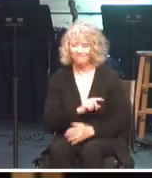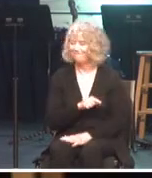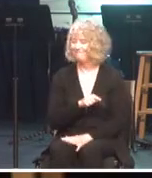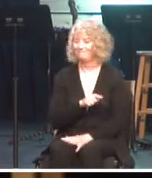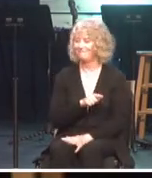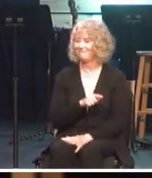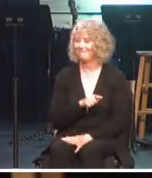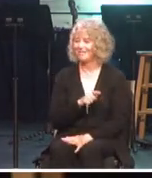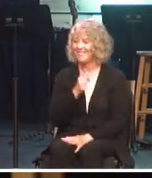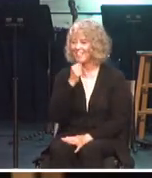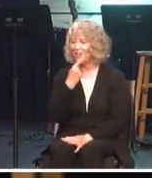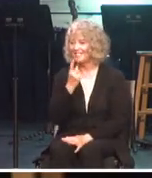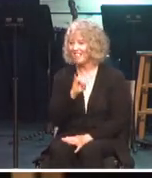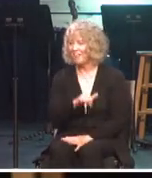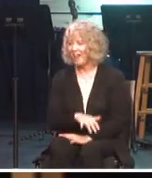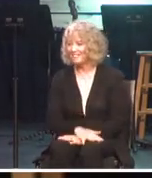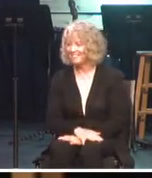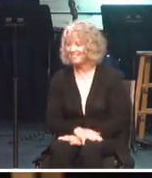Verse